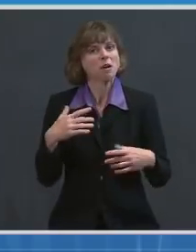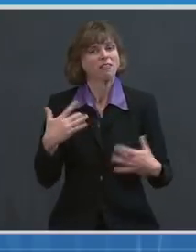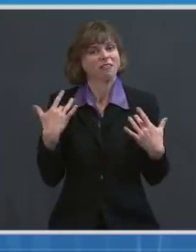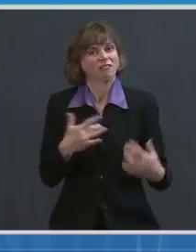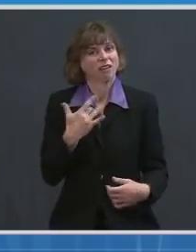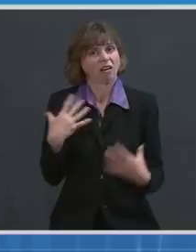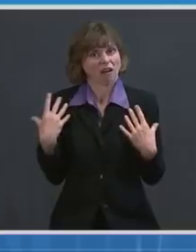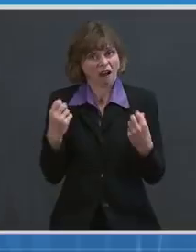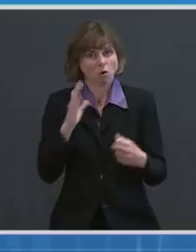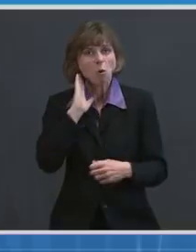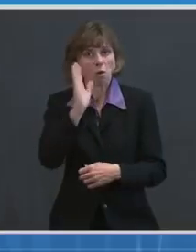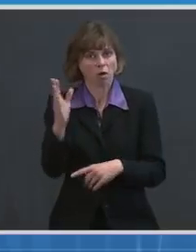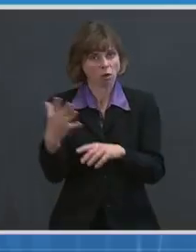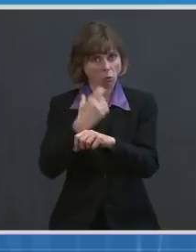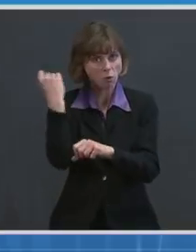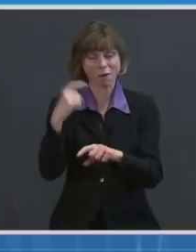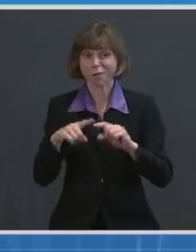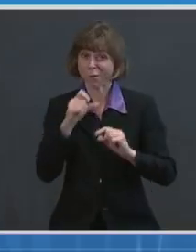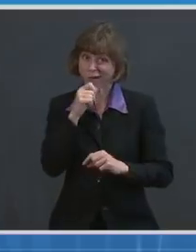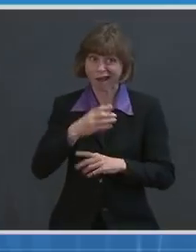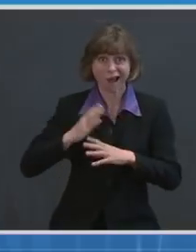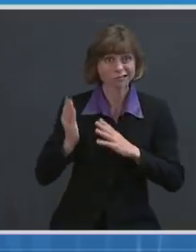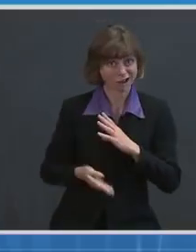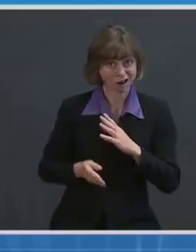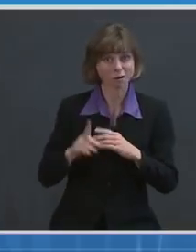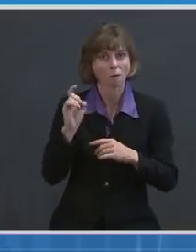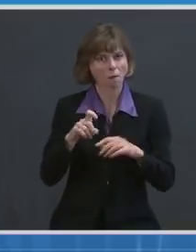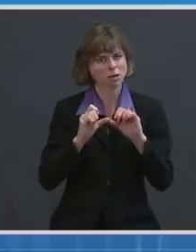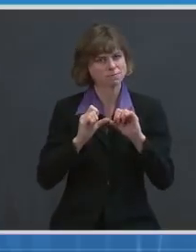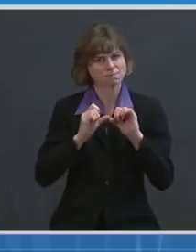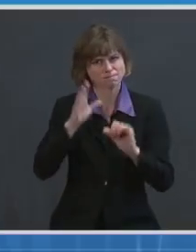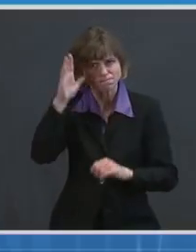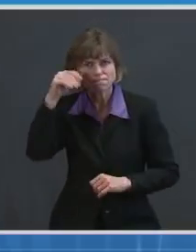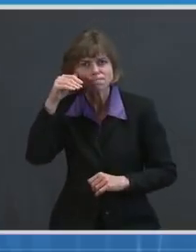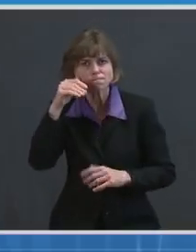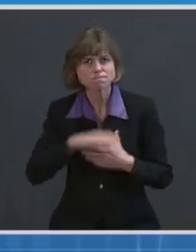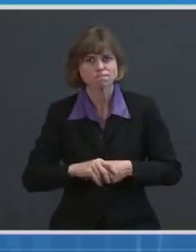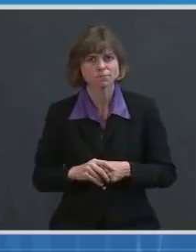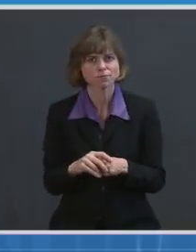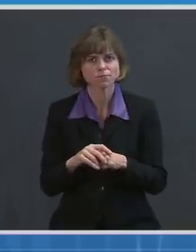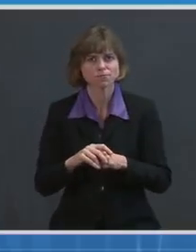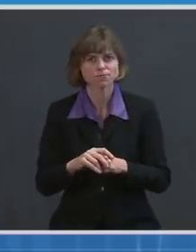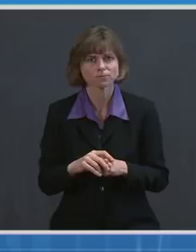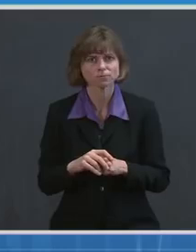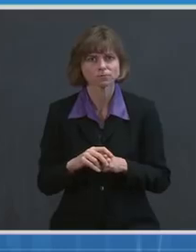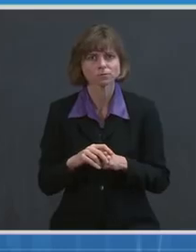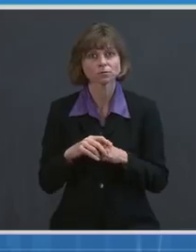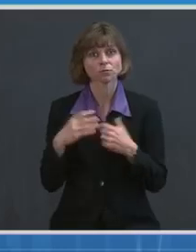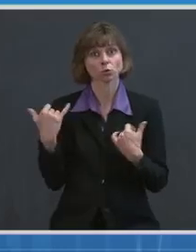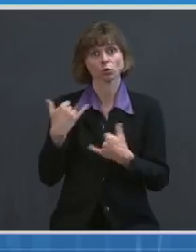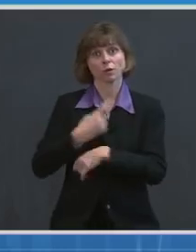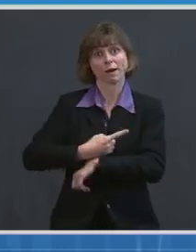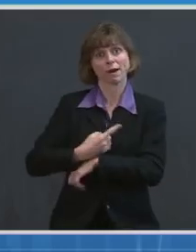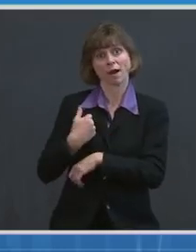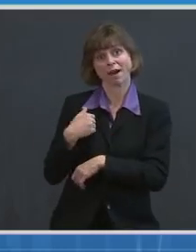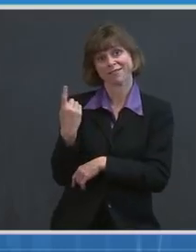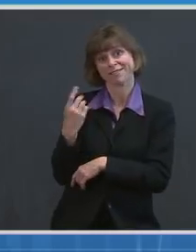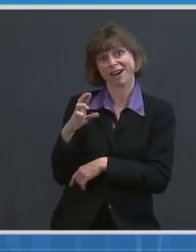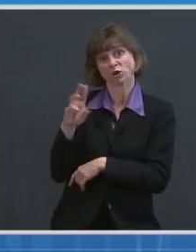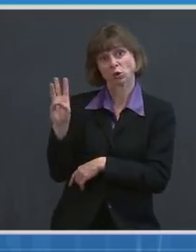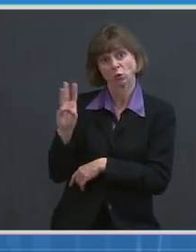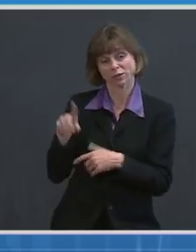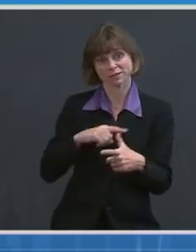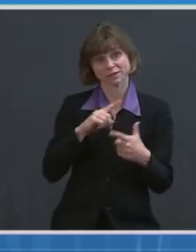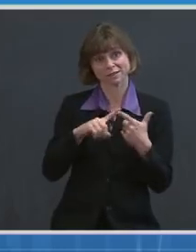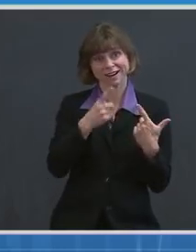up the pace of progress and remain vigilant. Joining me today is Dr. Walensky, Dr. Fauci, and Dr.